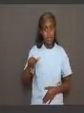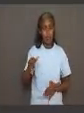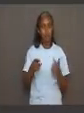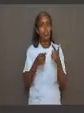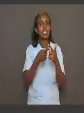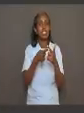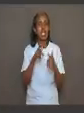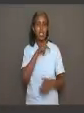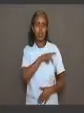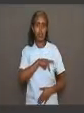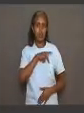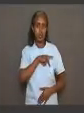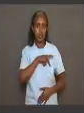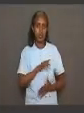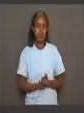second property.